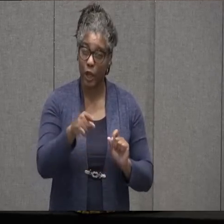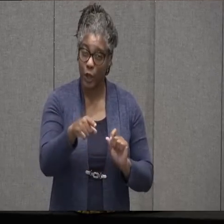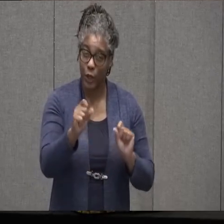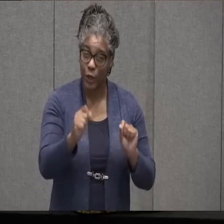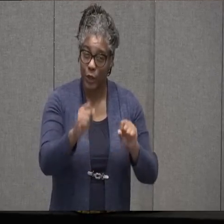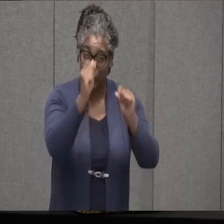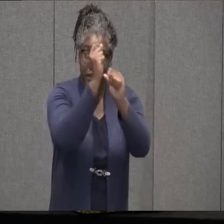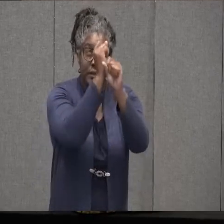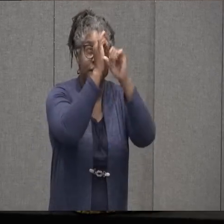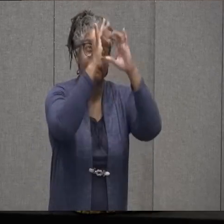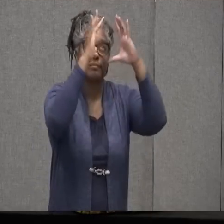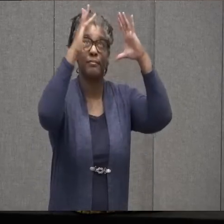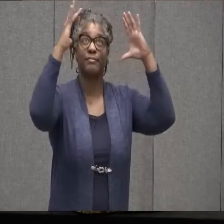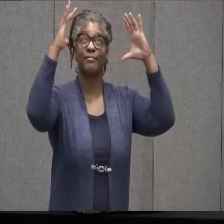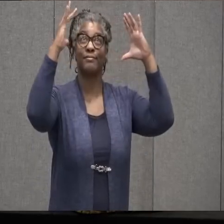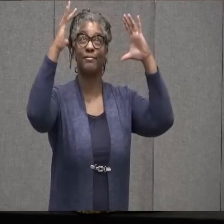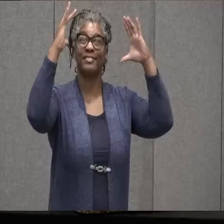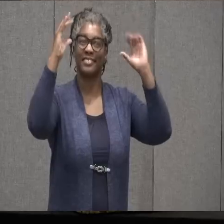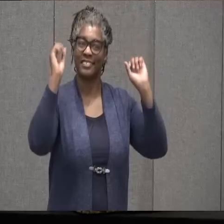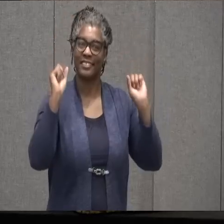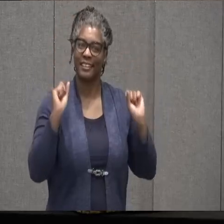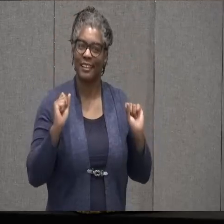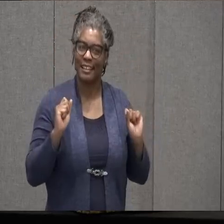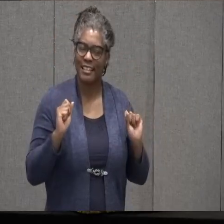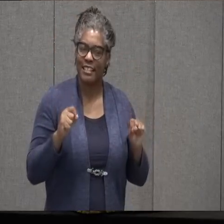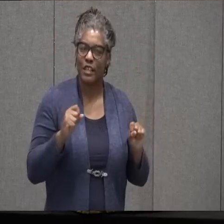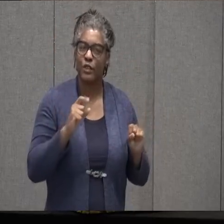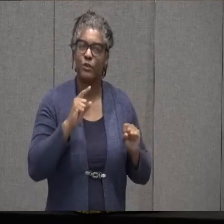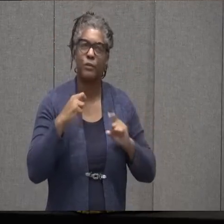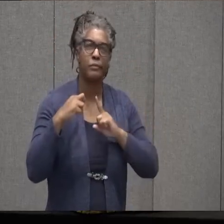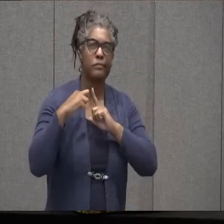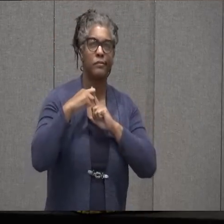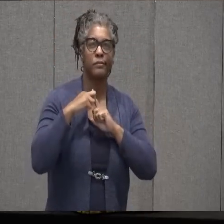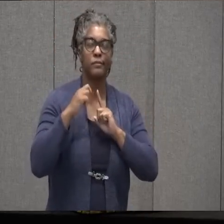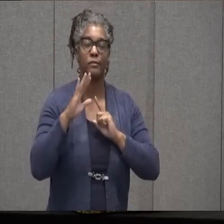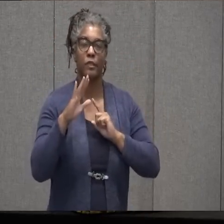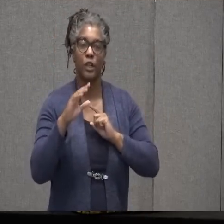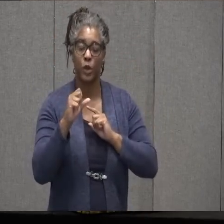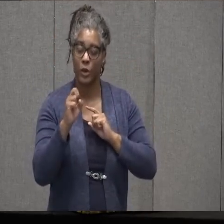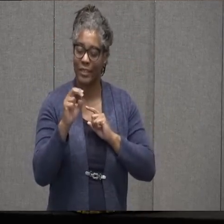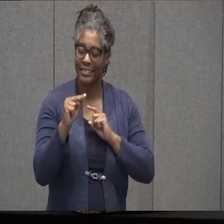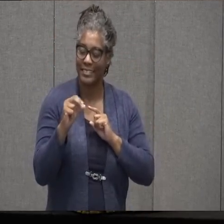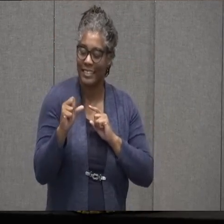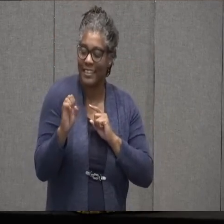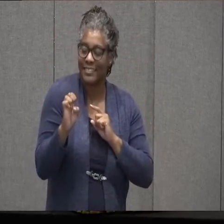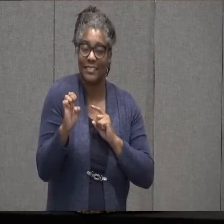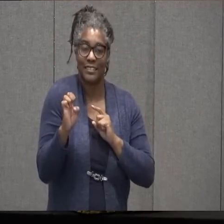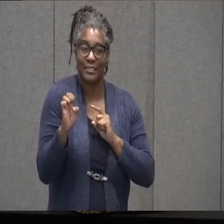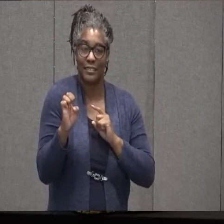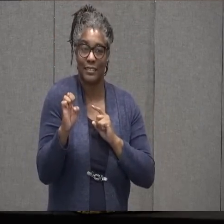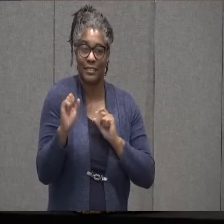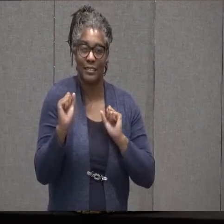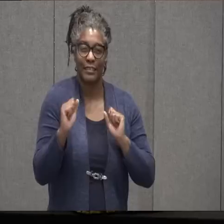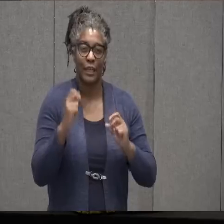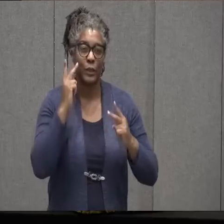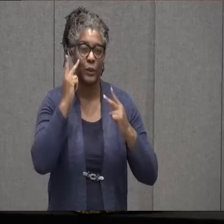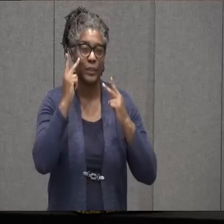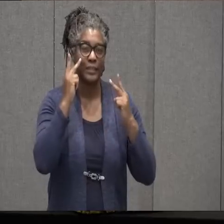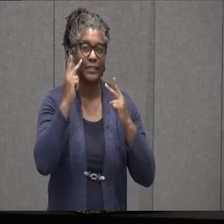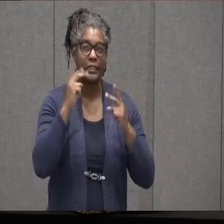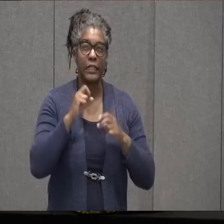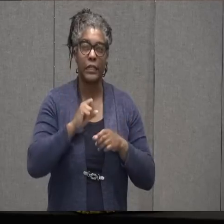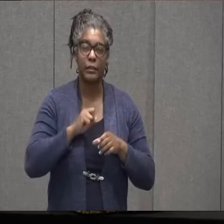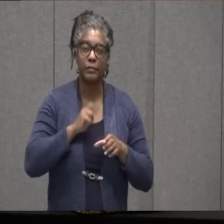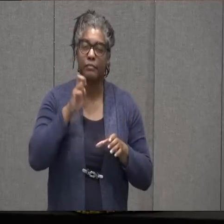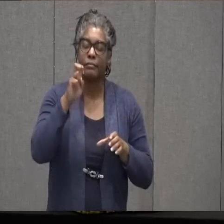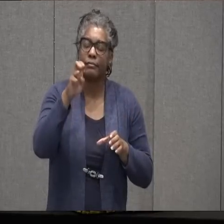Does it affect your senses? Can you see that frog jumping into the pond? And splash.